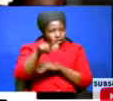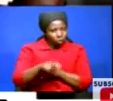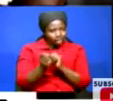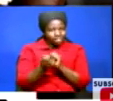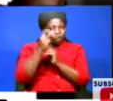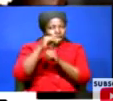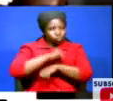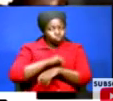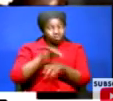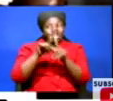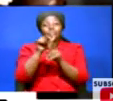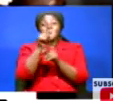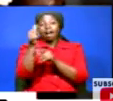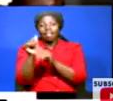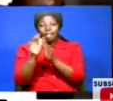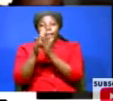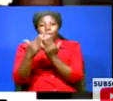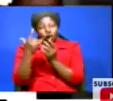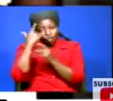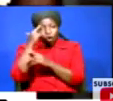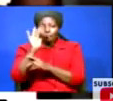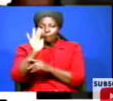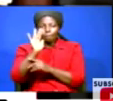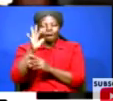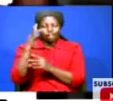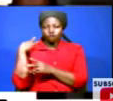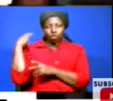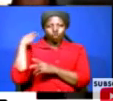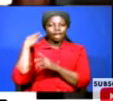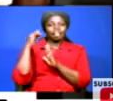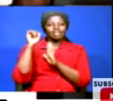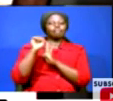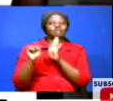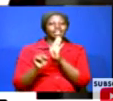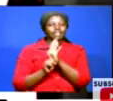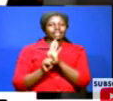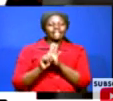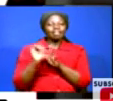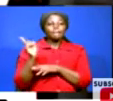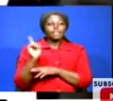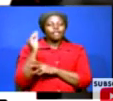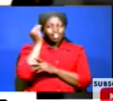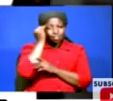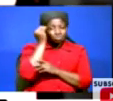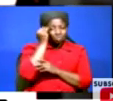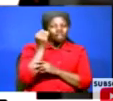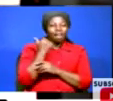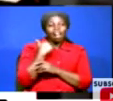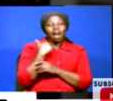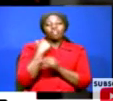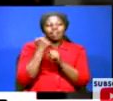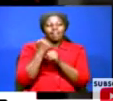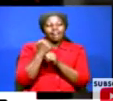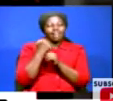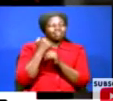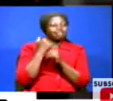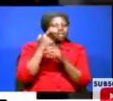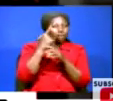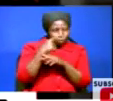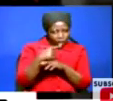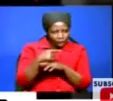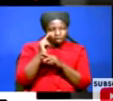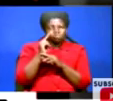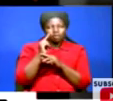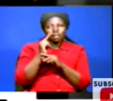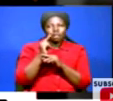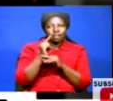The ministry is determined to sustain this tradition of effective and efficient textbook tradition